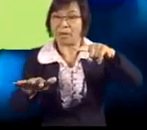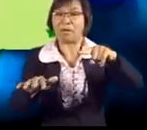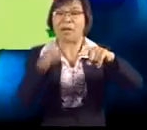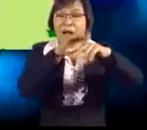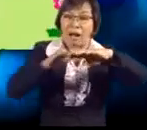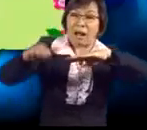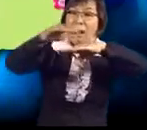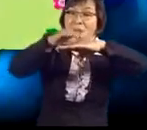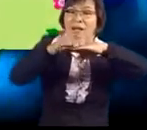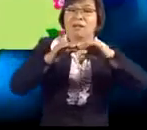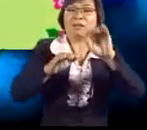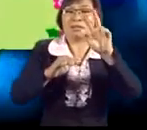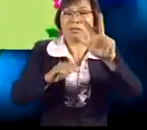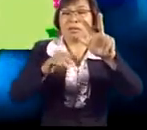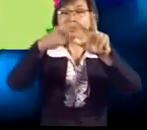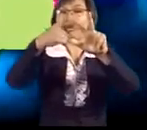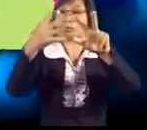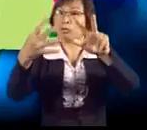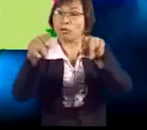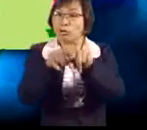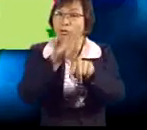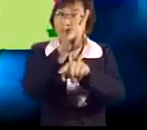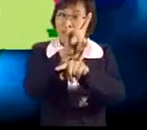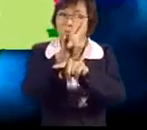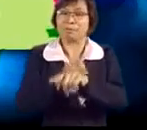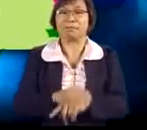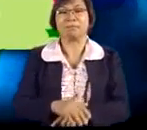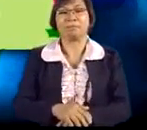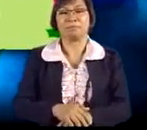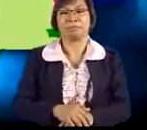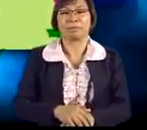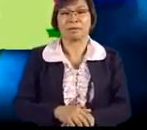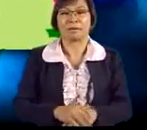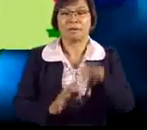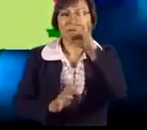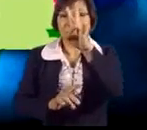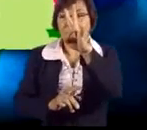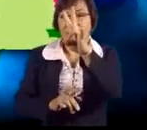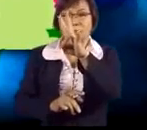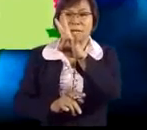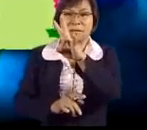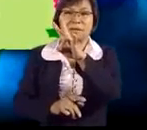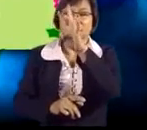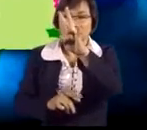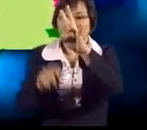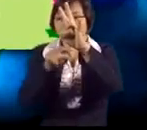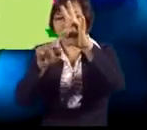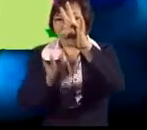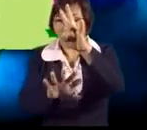a common denominator, so we add the numerators. 3 plus 4 is